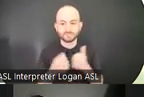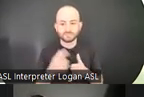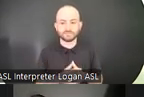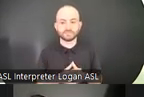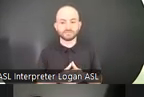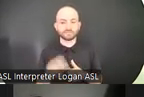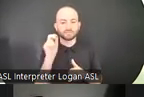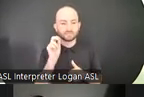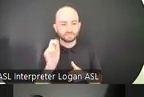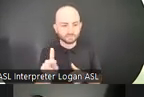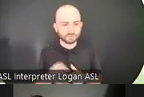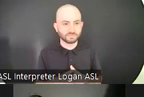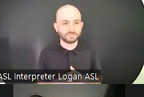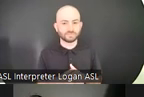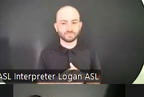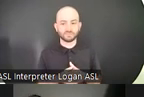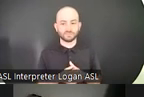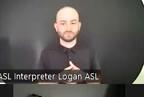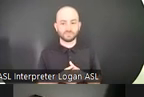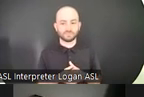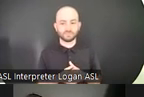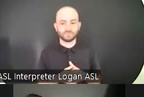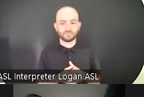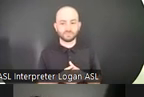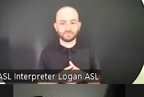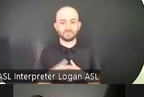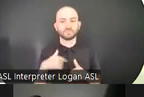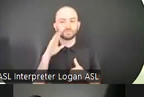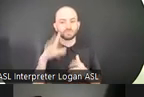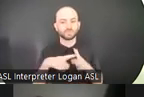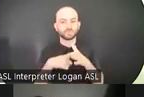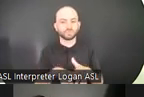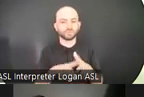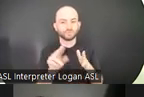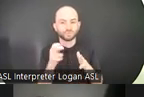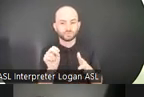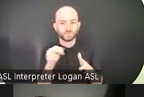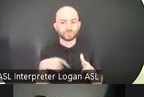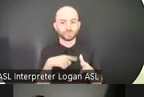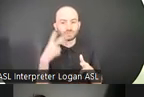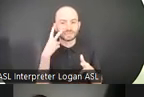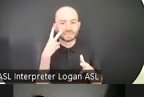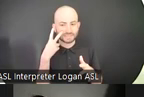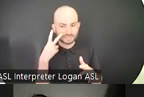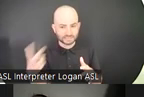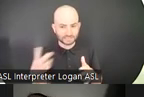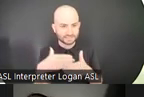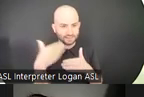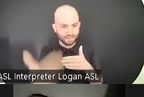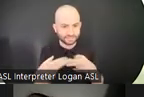I'll pause it when we go to the next slide.